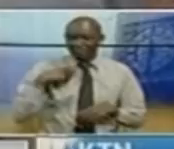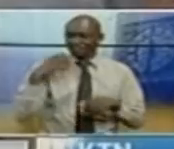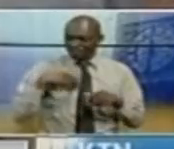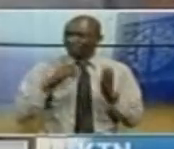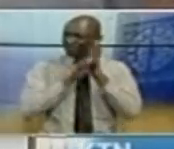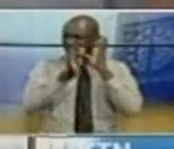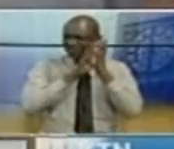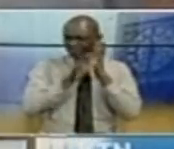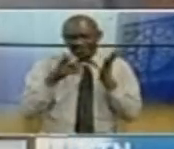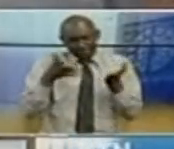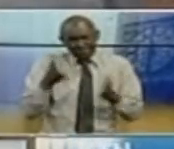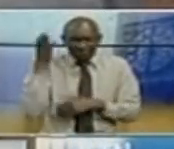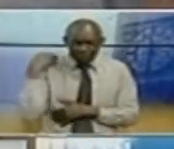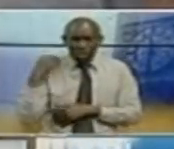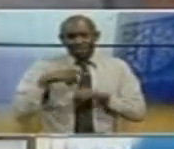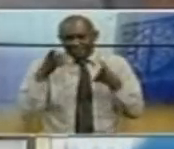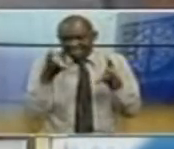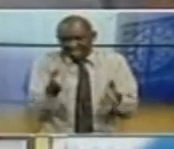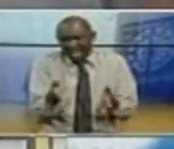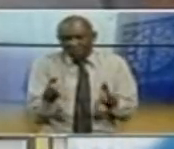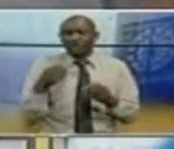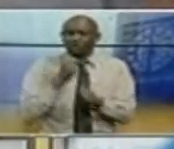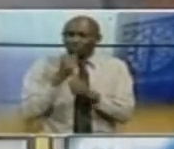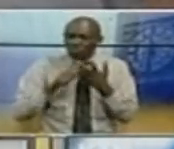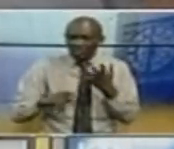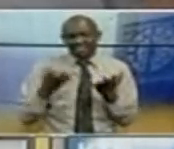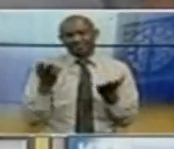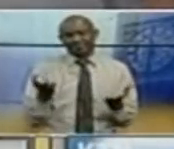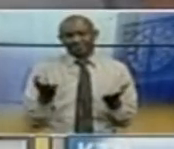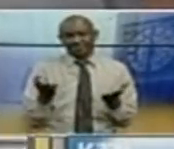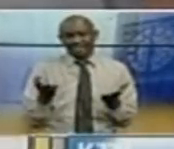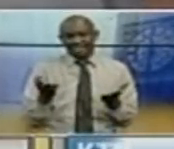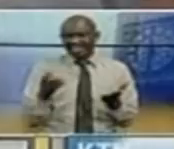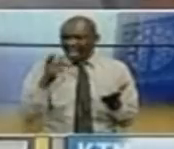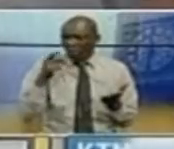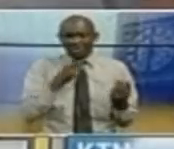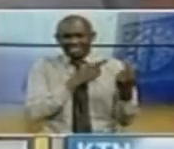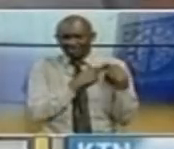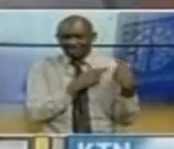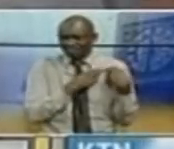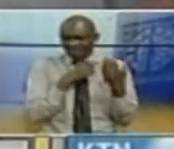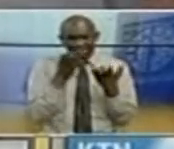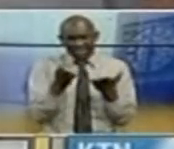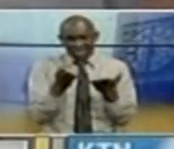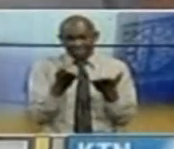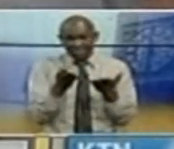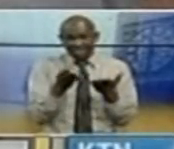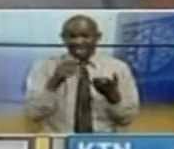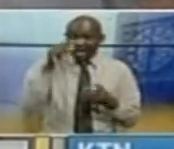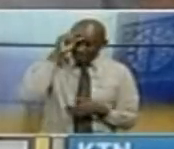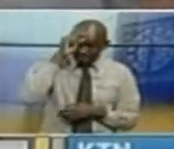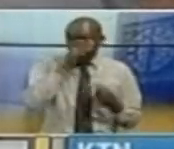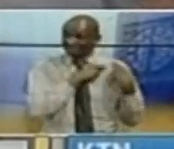once shone so bright dim at the height of their careers. Whose responsibility is it? Is it the